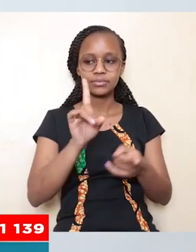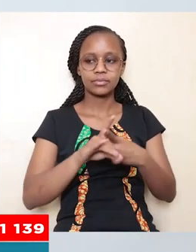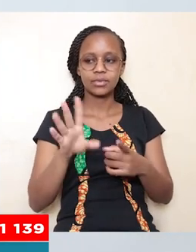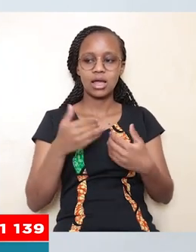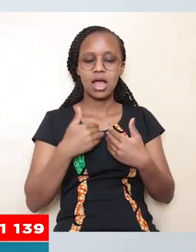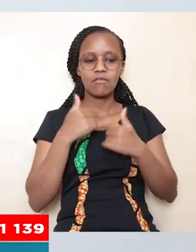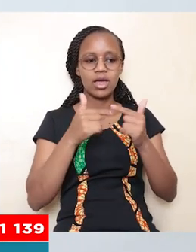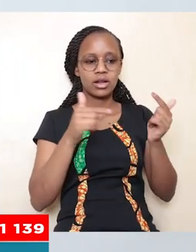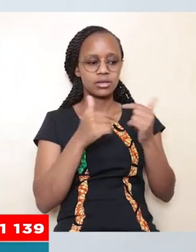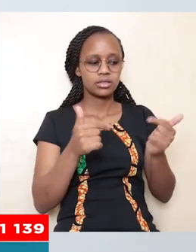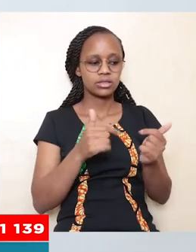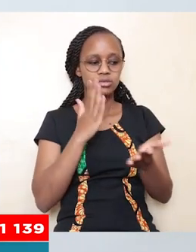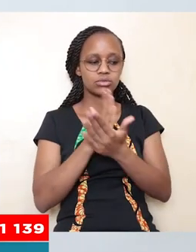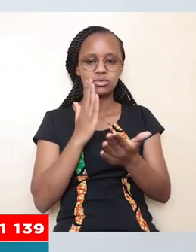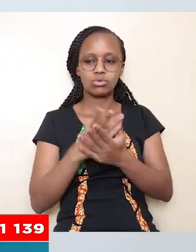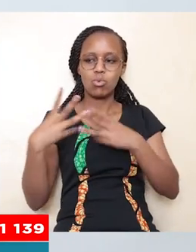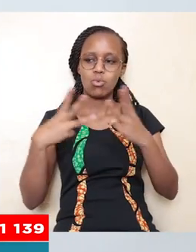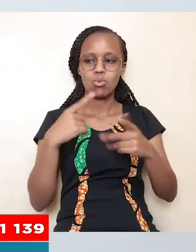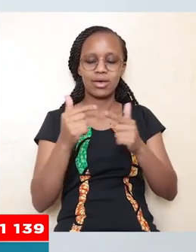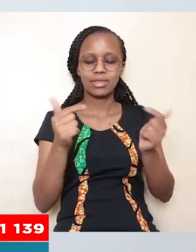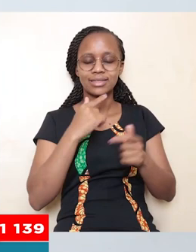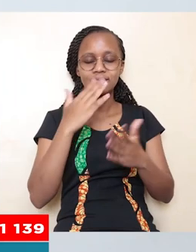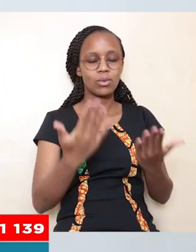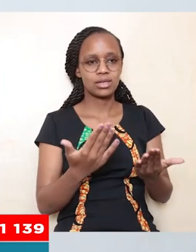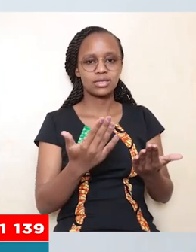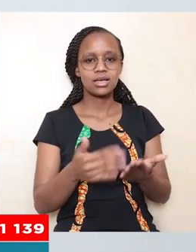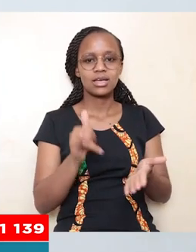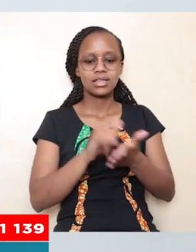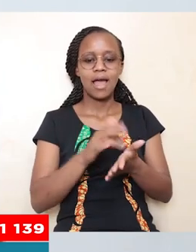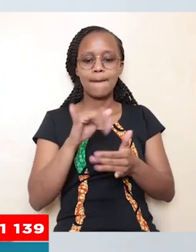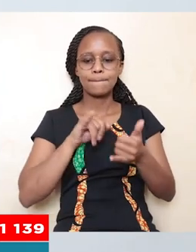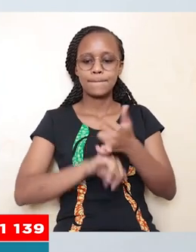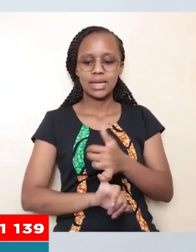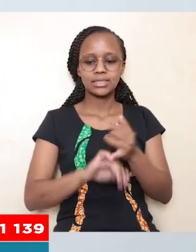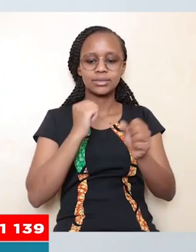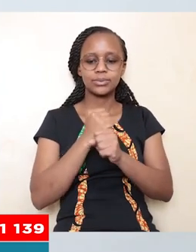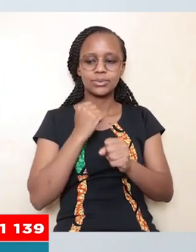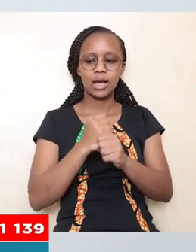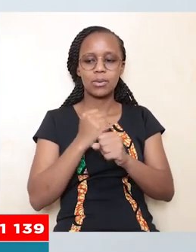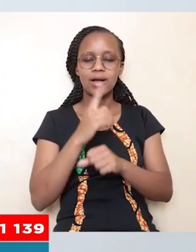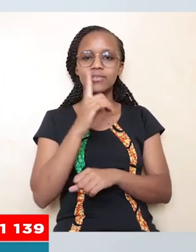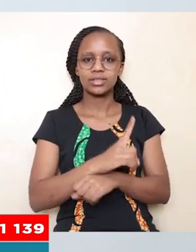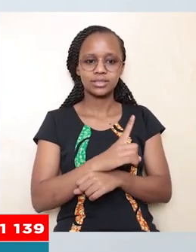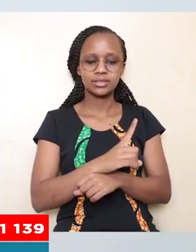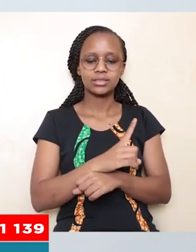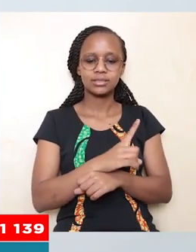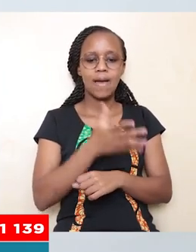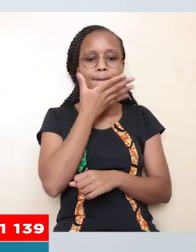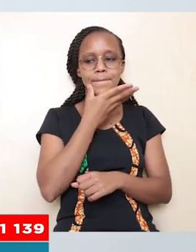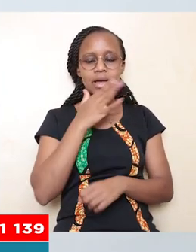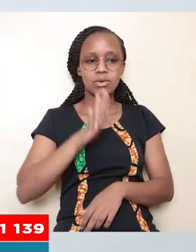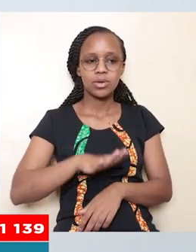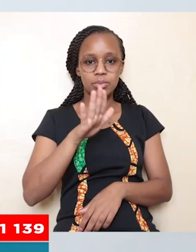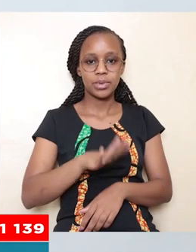whenever there is an enemy, of course we fight the enemy. So we say that for marriages to work, men